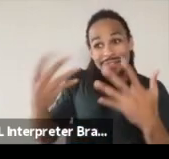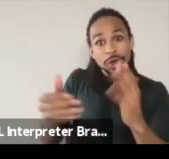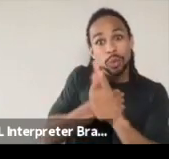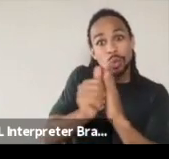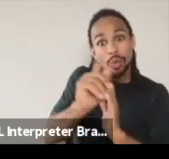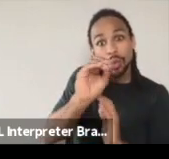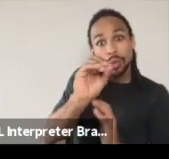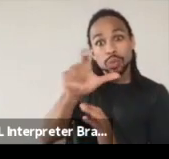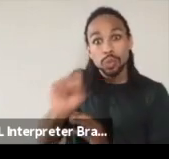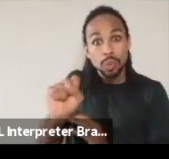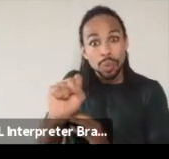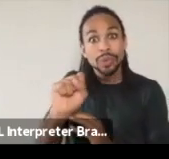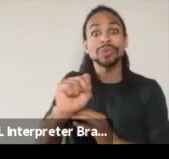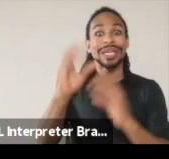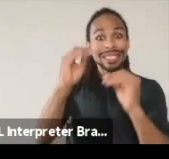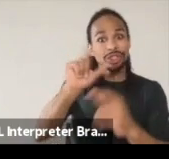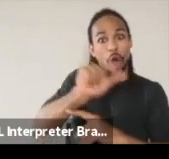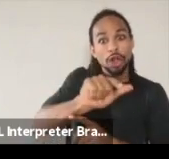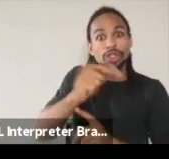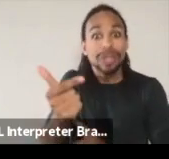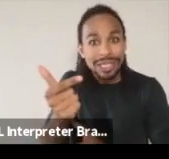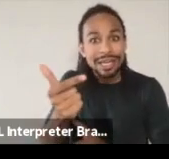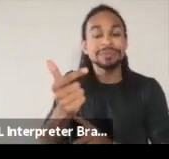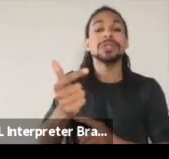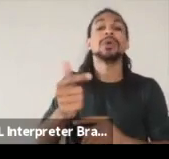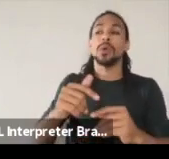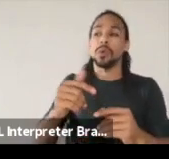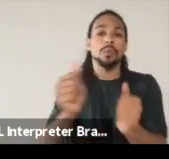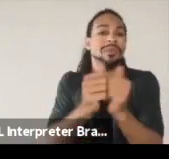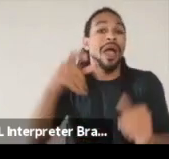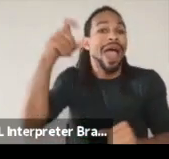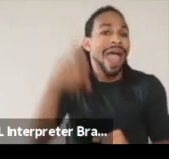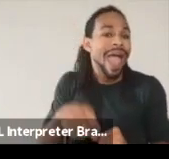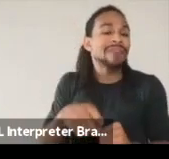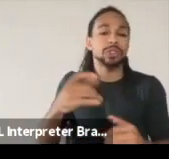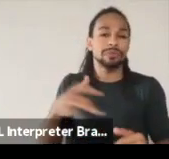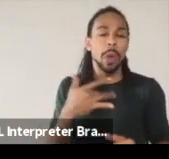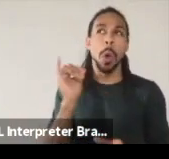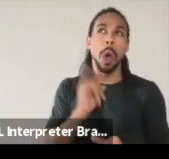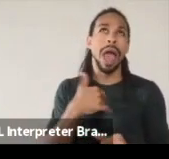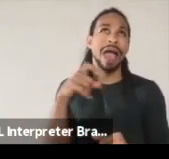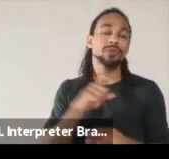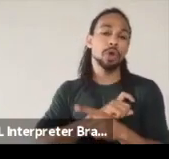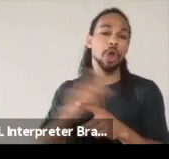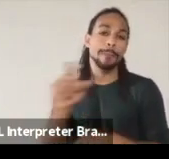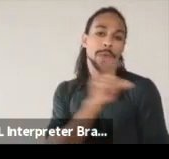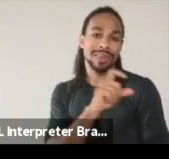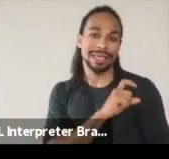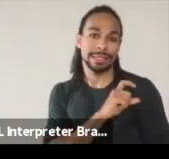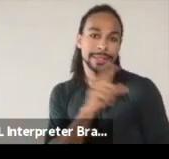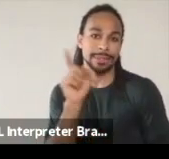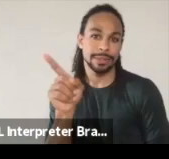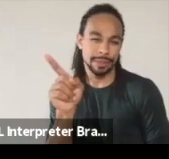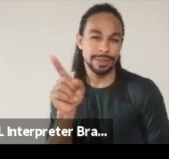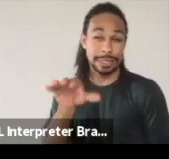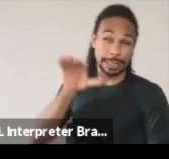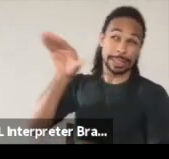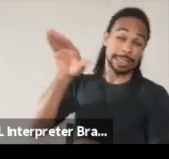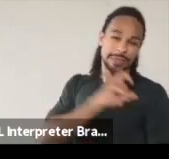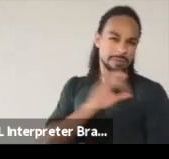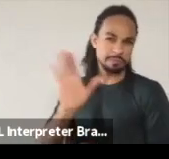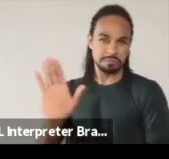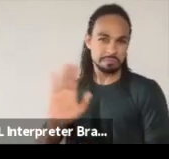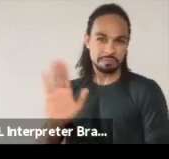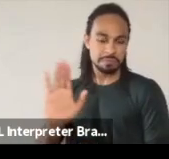other and keeping each other safe without having to ever call the police, right? And that can happen in big and small ways. Sometimes it's like in